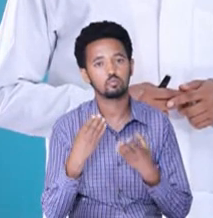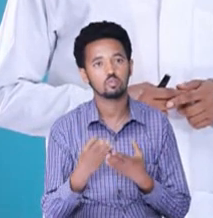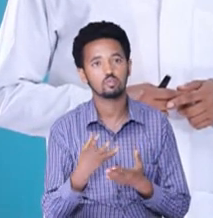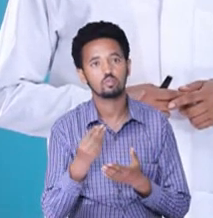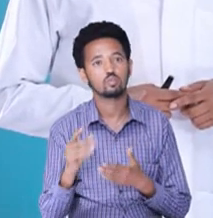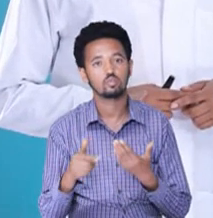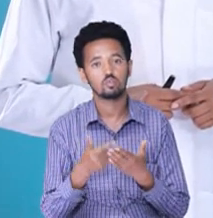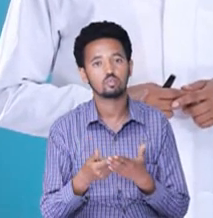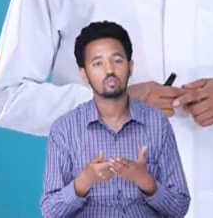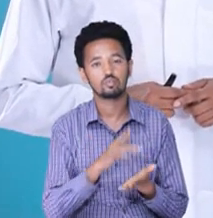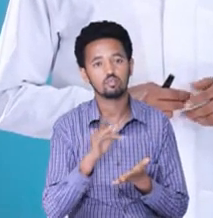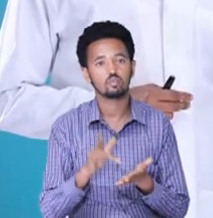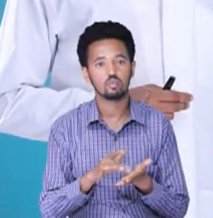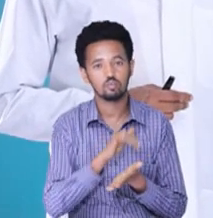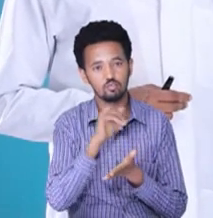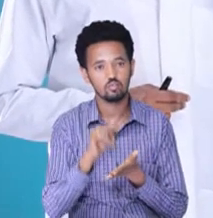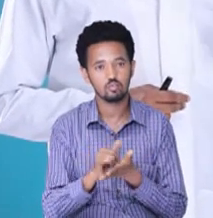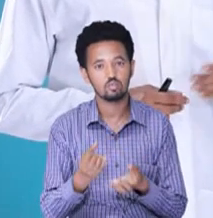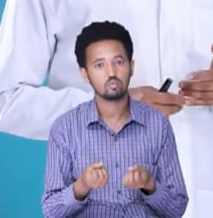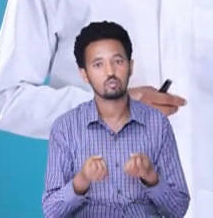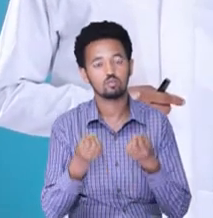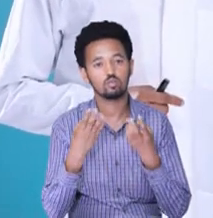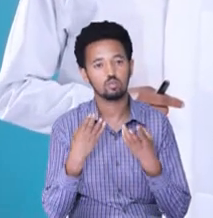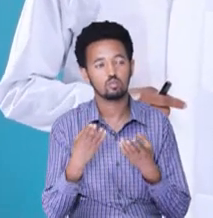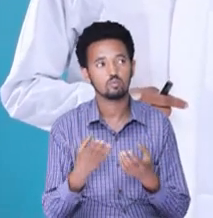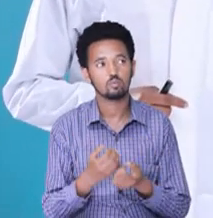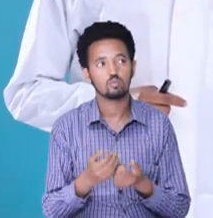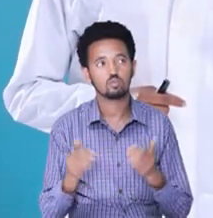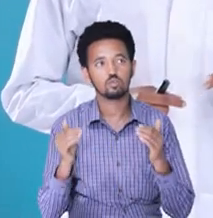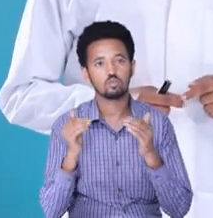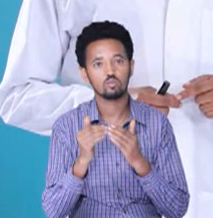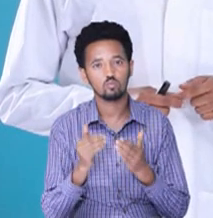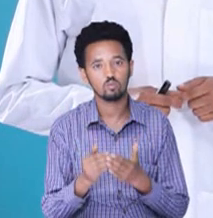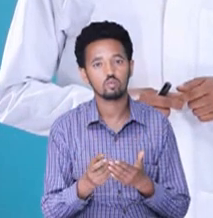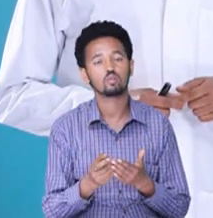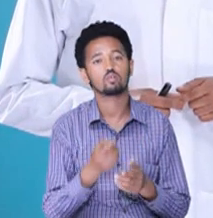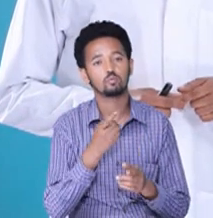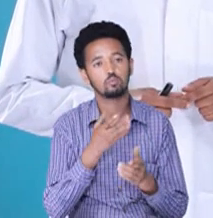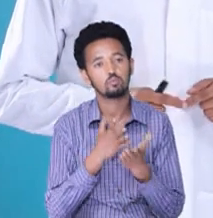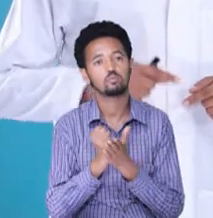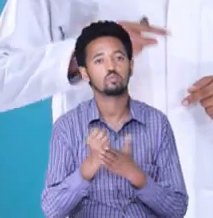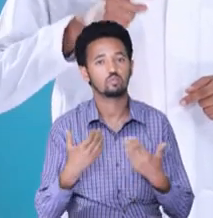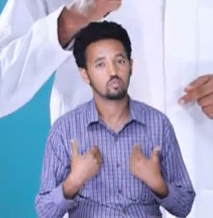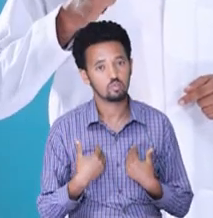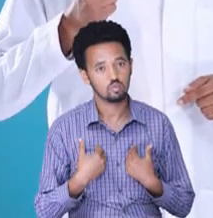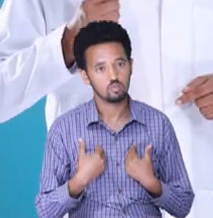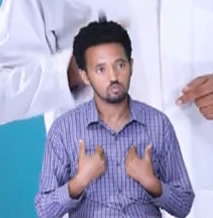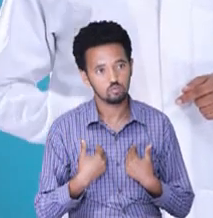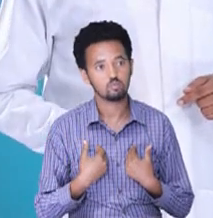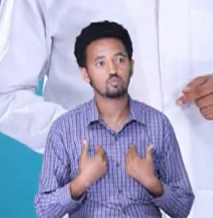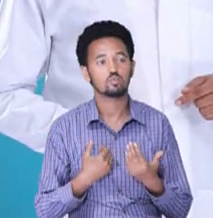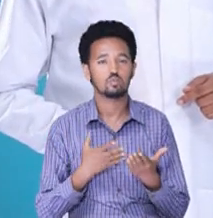Citizens. It states that men are born free and equal with the right to liberty, the right